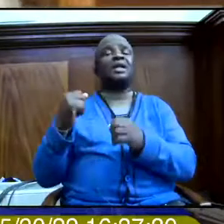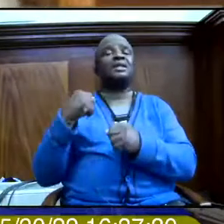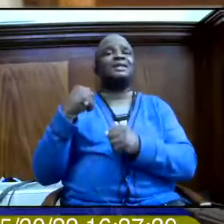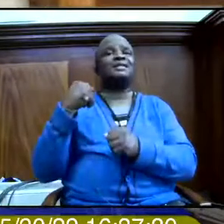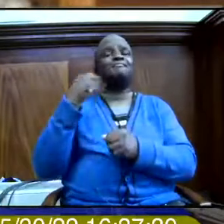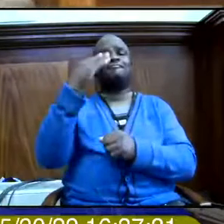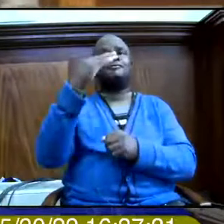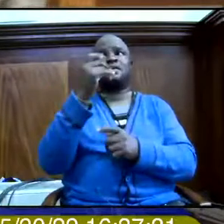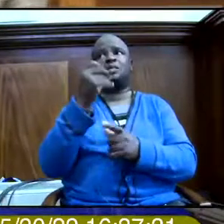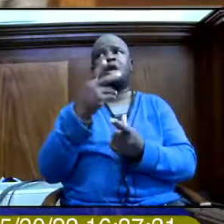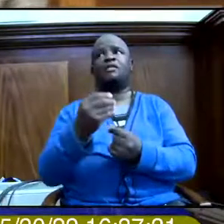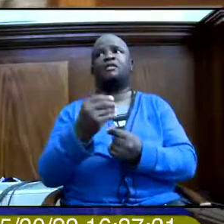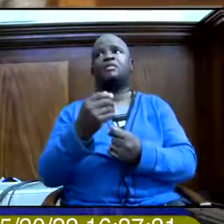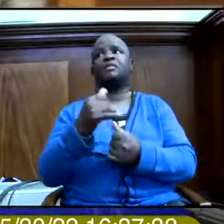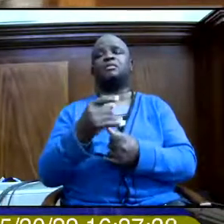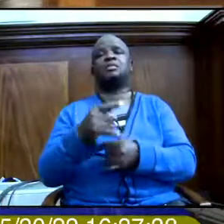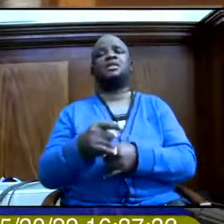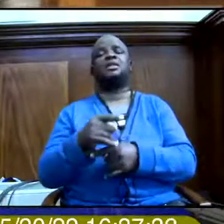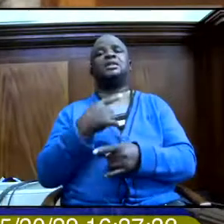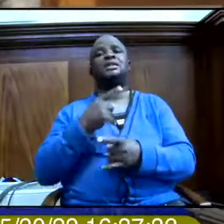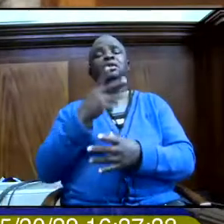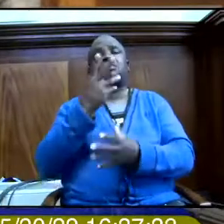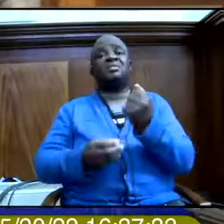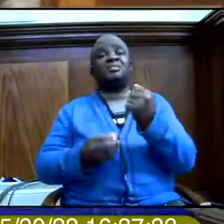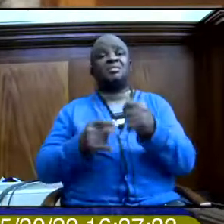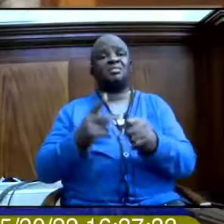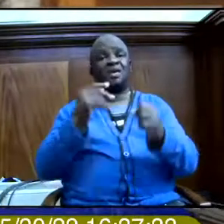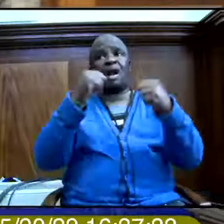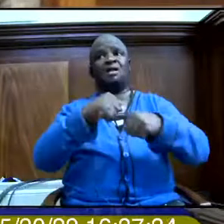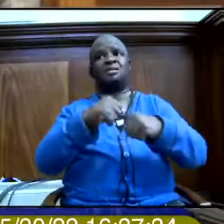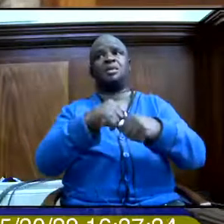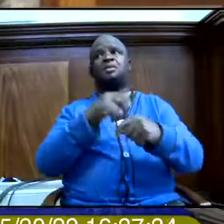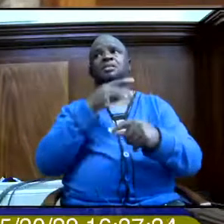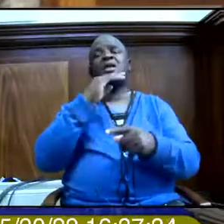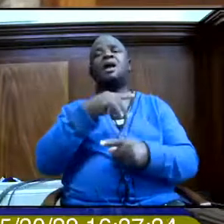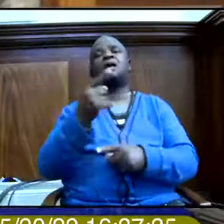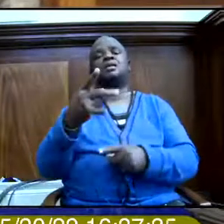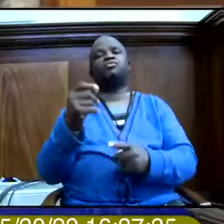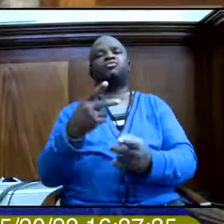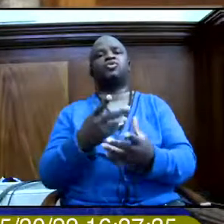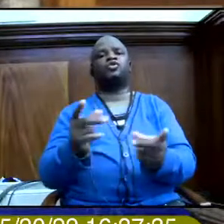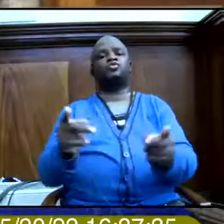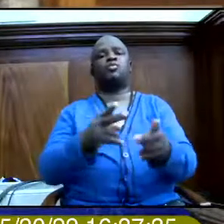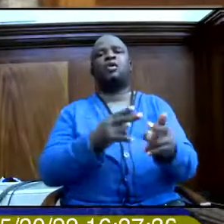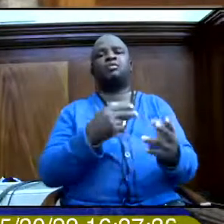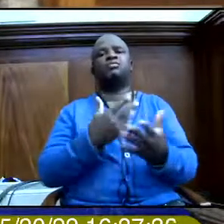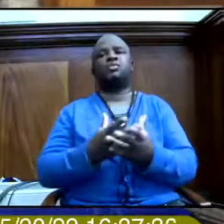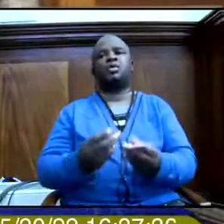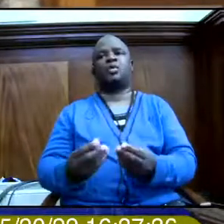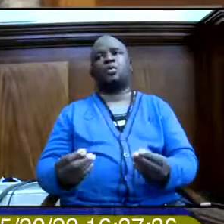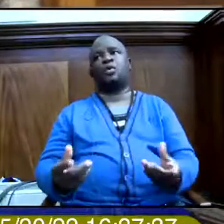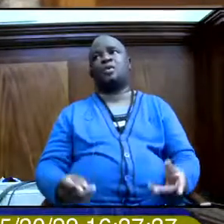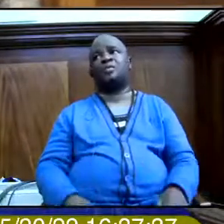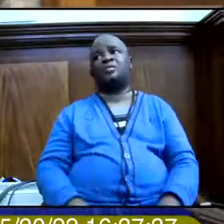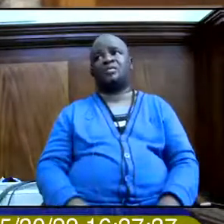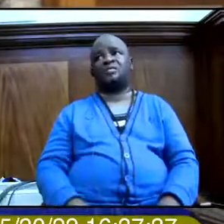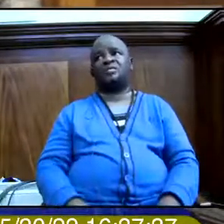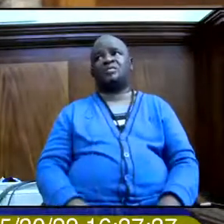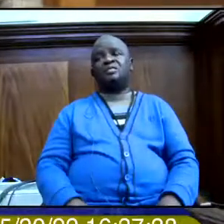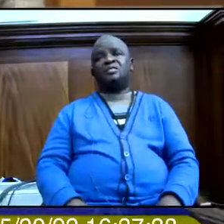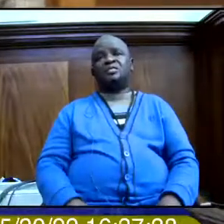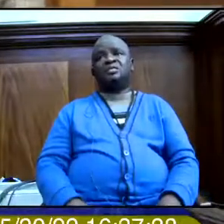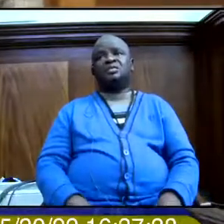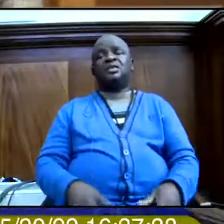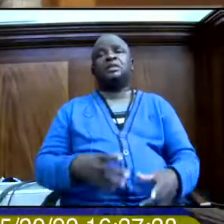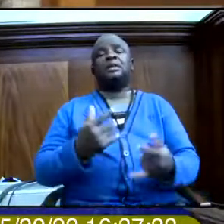the authority to renege on a collective agreement what about the other smaller employers they are going to follow